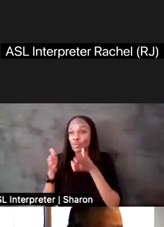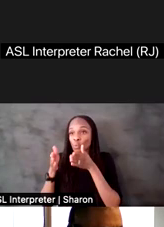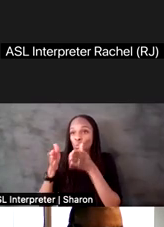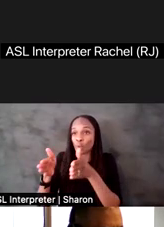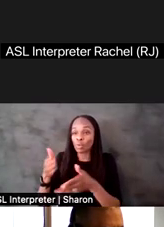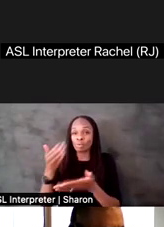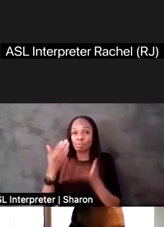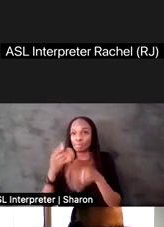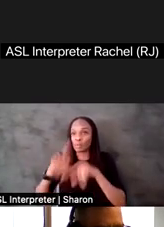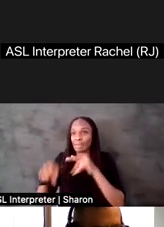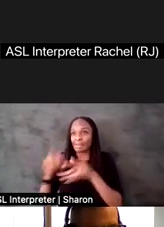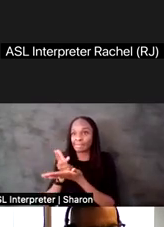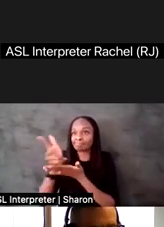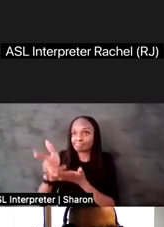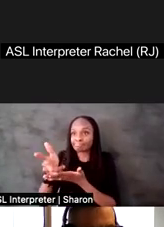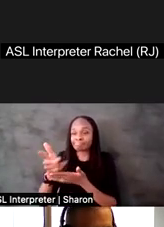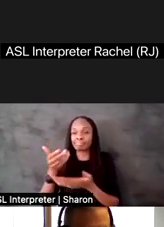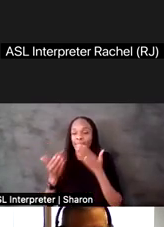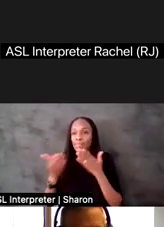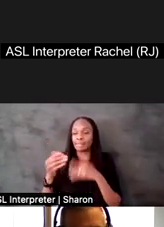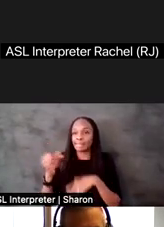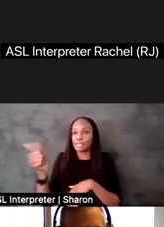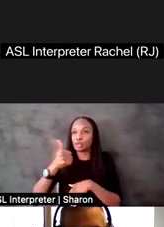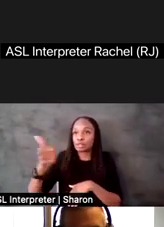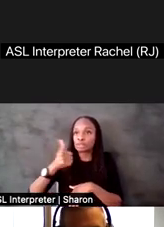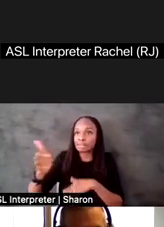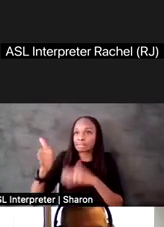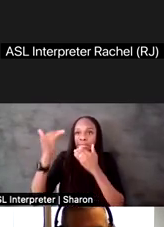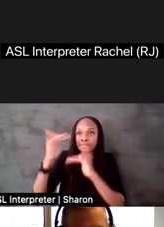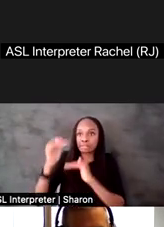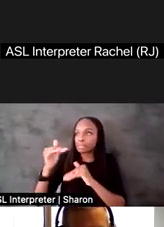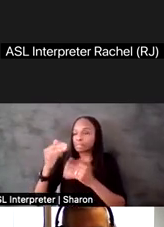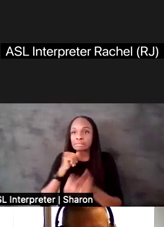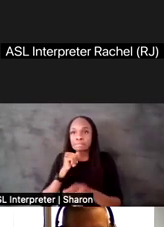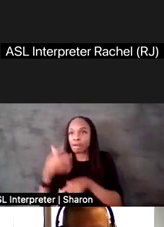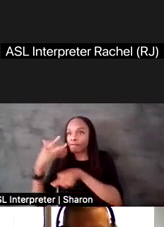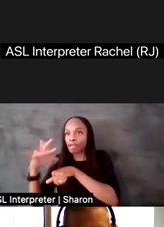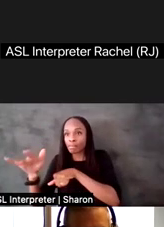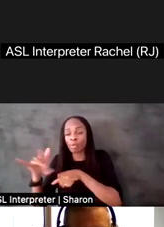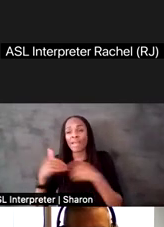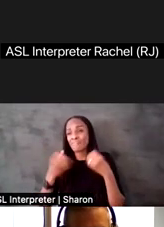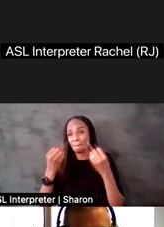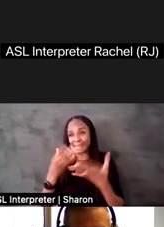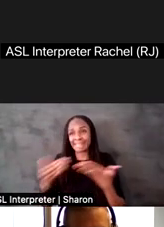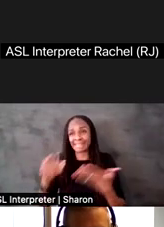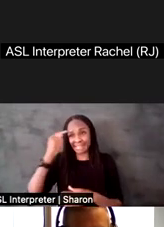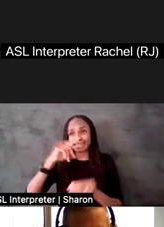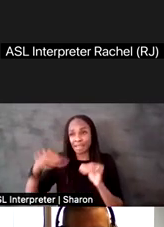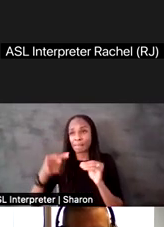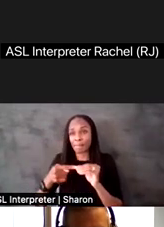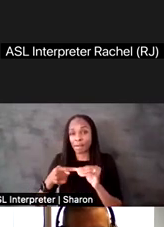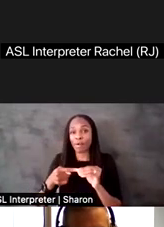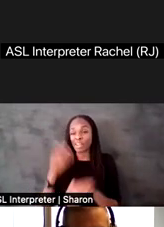be limited to transportation availability. So there are a lot of things to consider and why you should